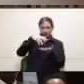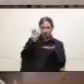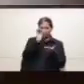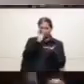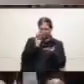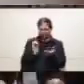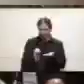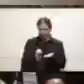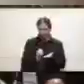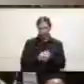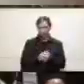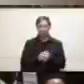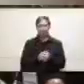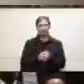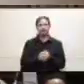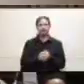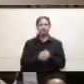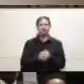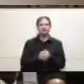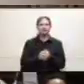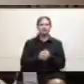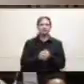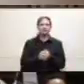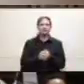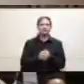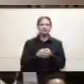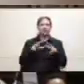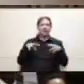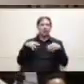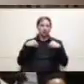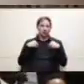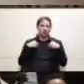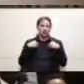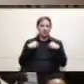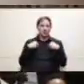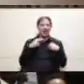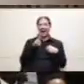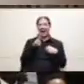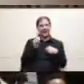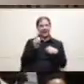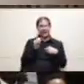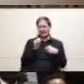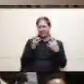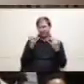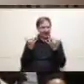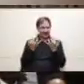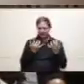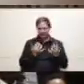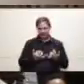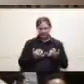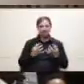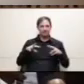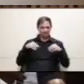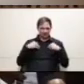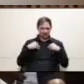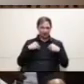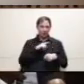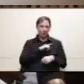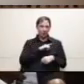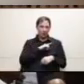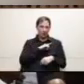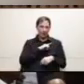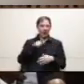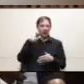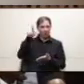municipality. Zwaling municipality has adopted an unfunded budget for 2025-26 due to its low